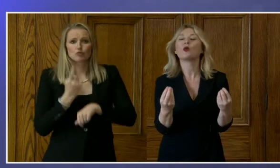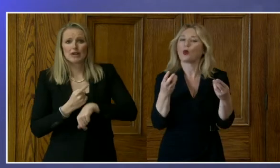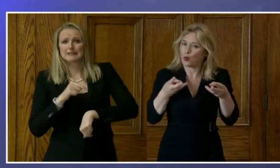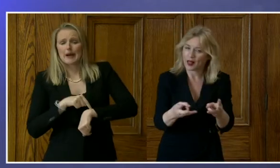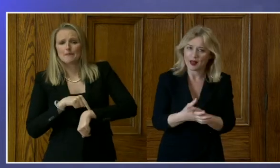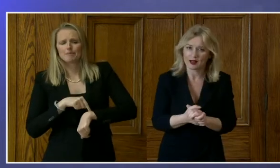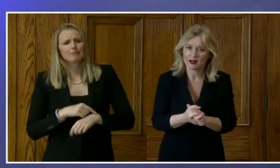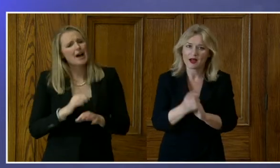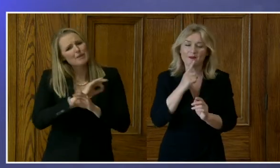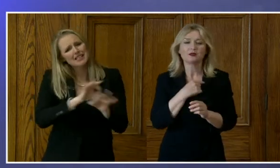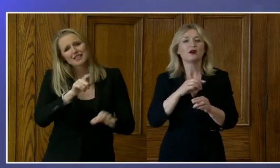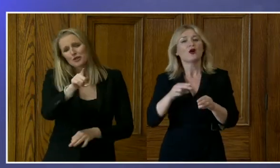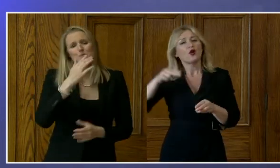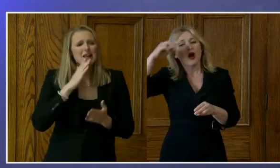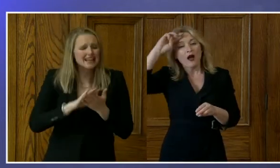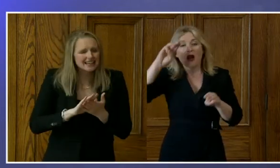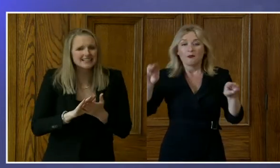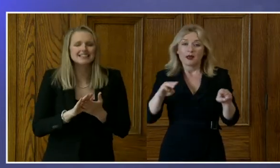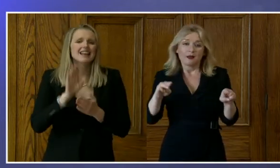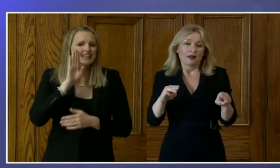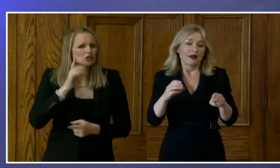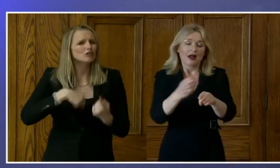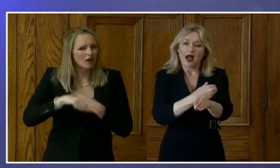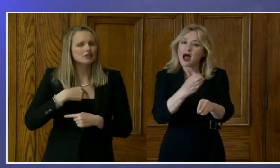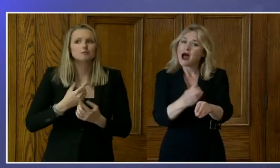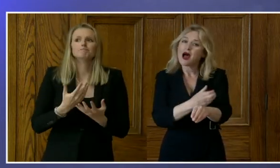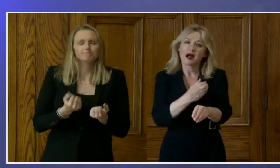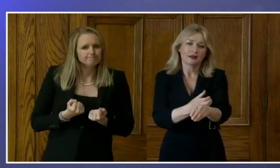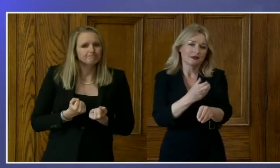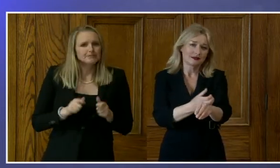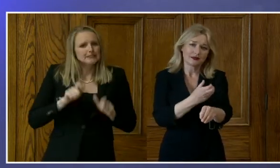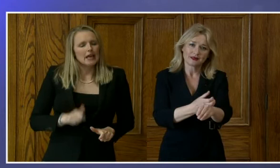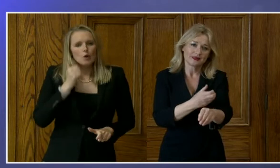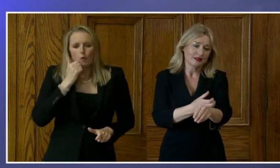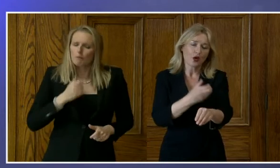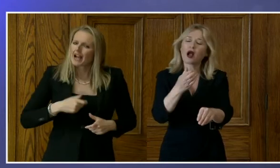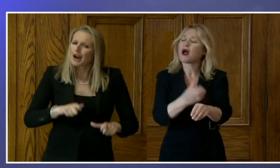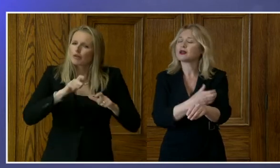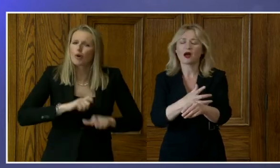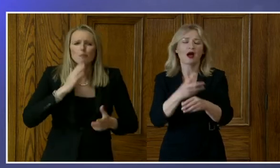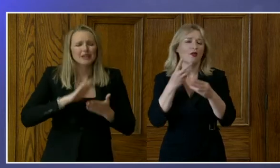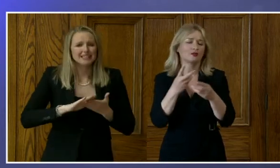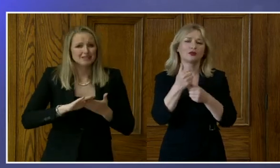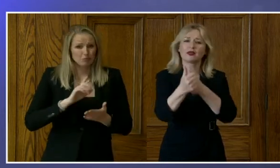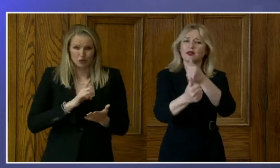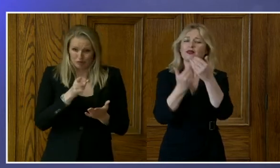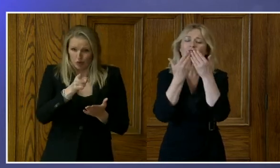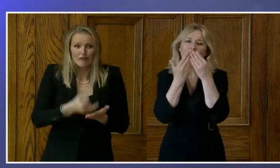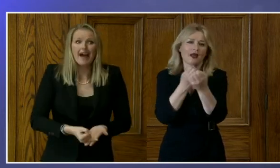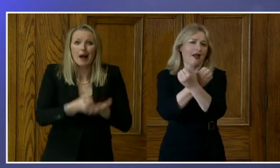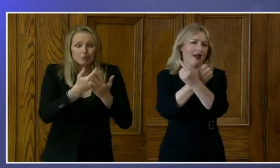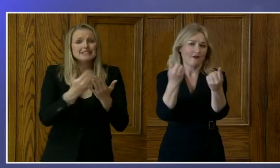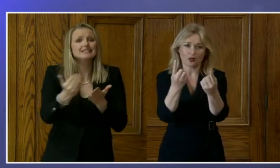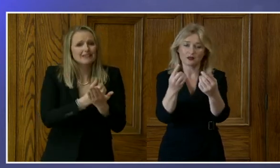because the work that you have been doing is saving lives here. And I want to commend everyone for following that and for